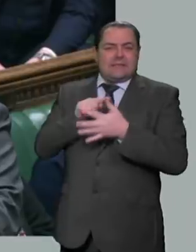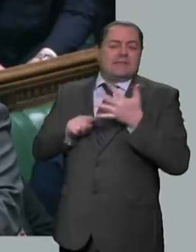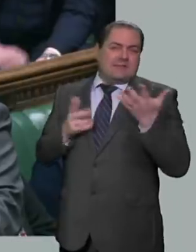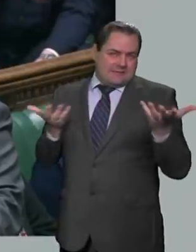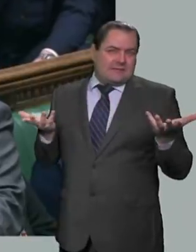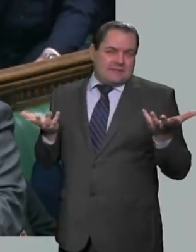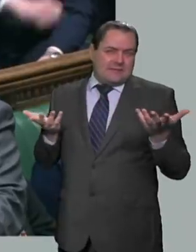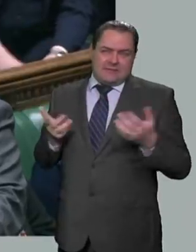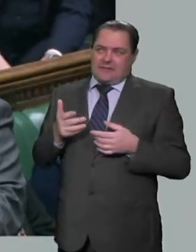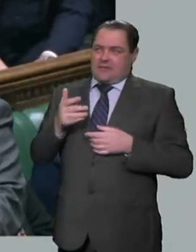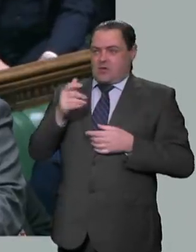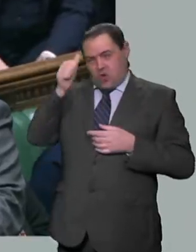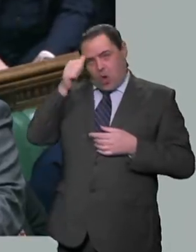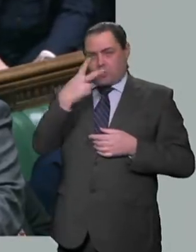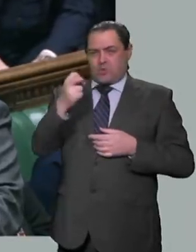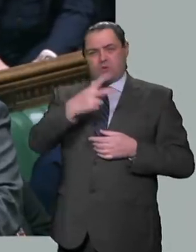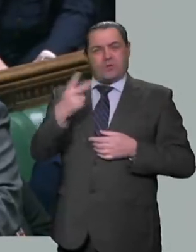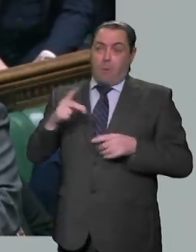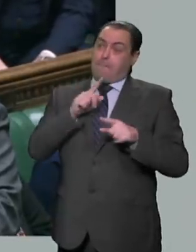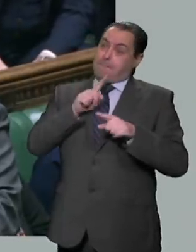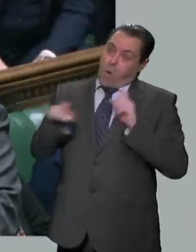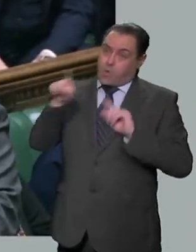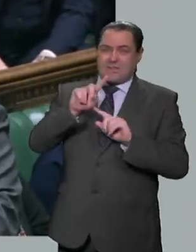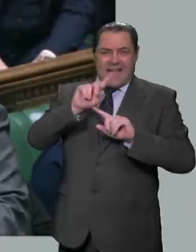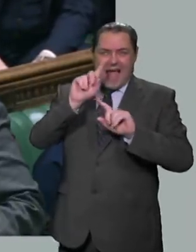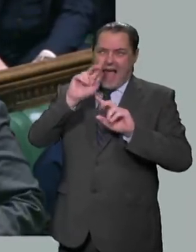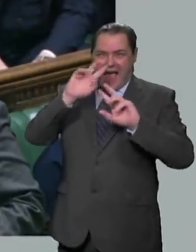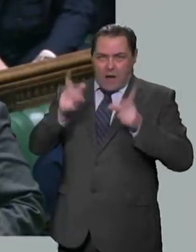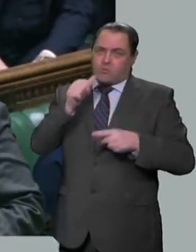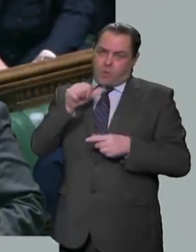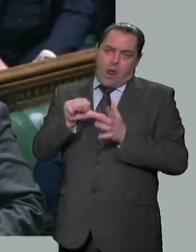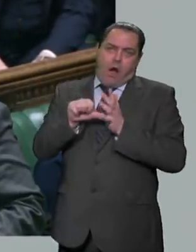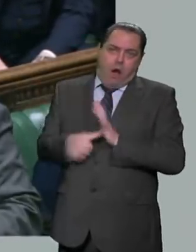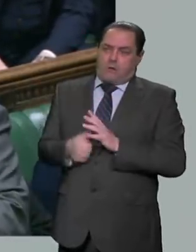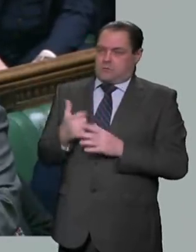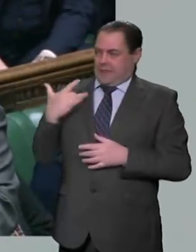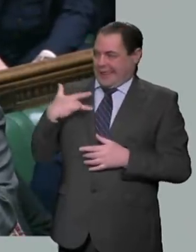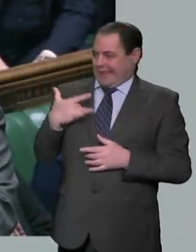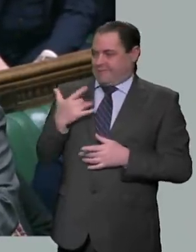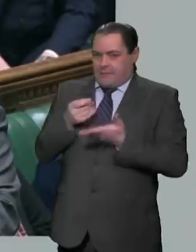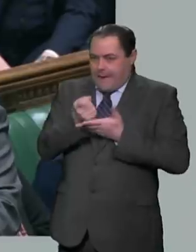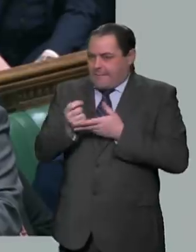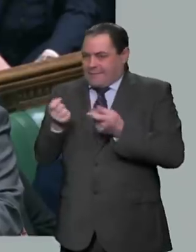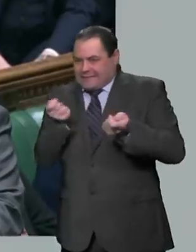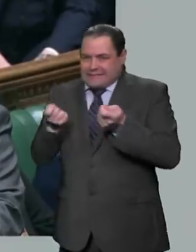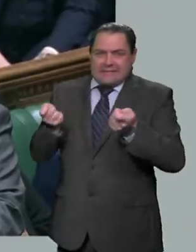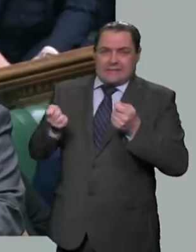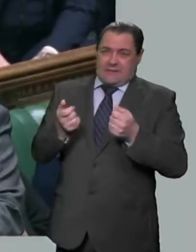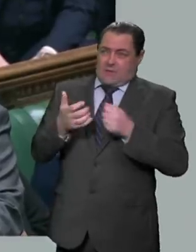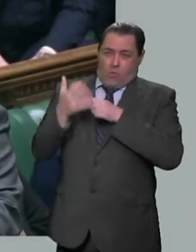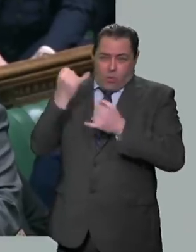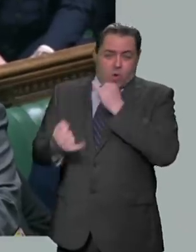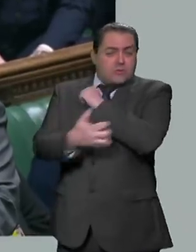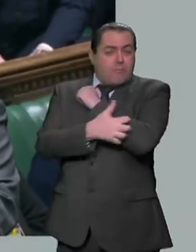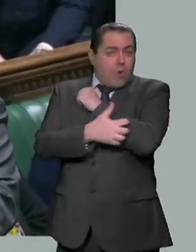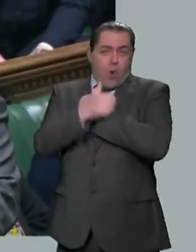in 2022, with the poorest households hit hardest by Tory cuts, tax hikes and soaring inflation driven